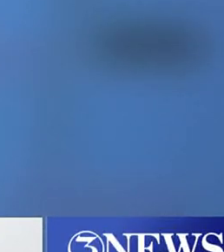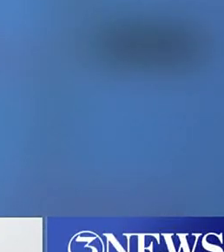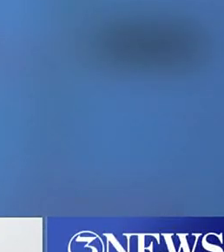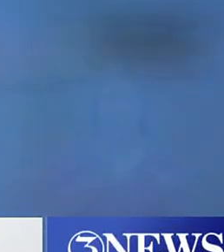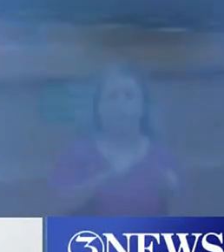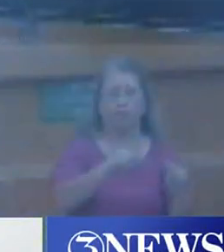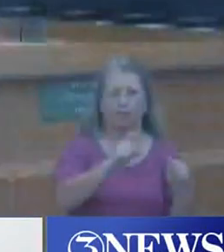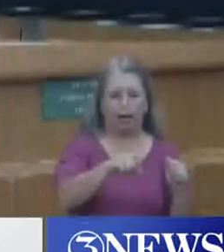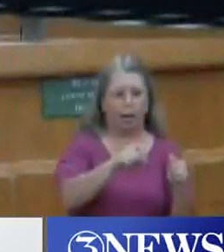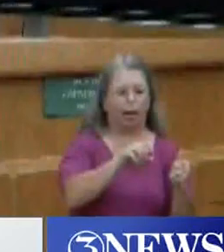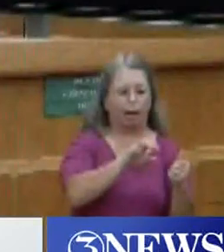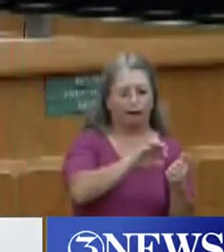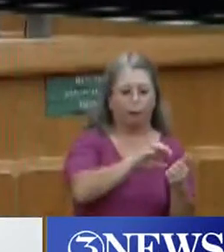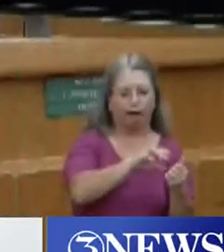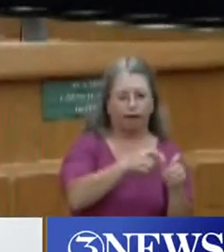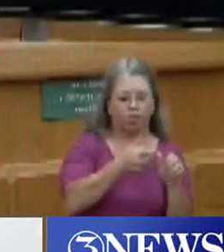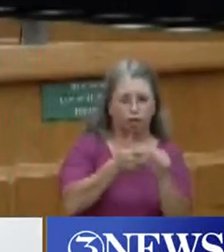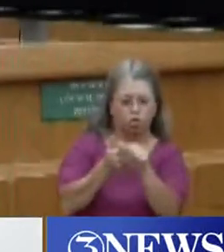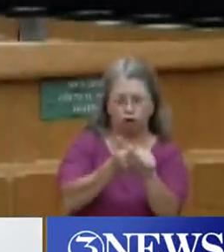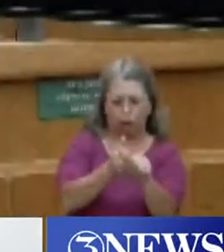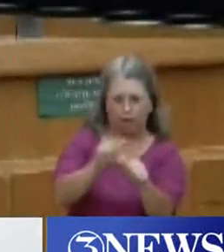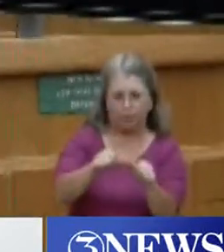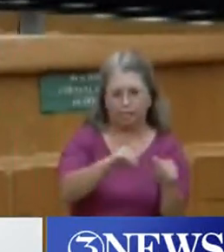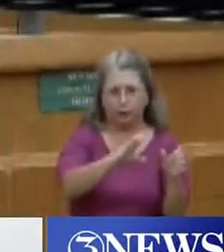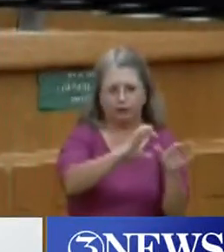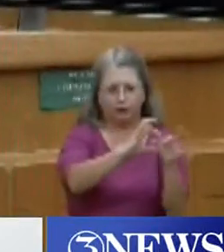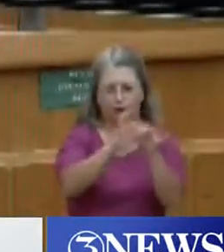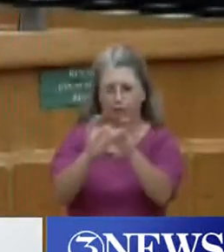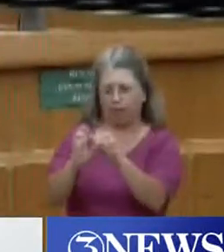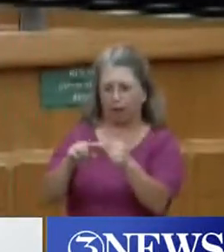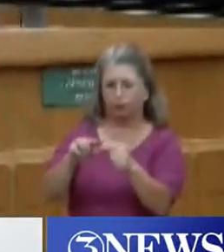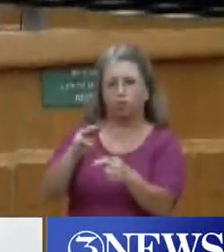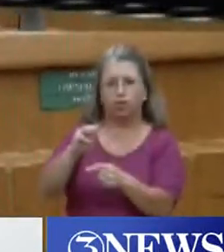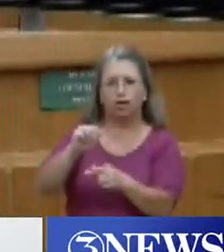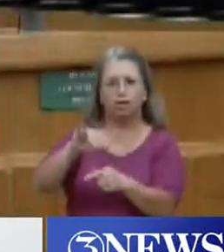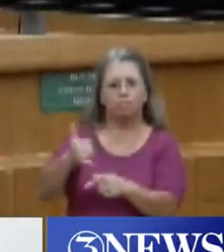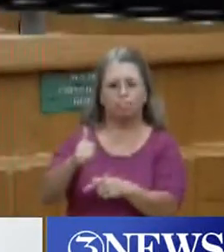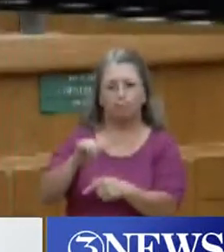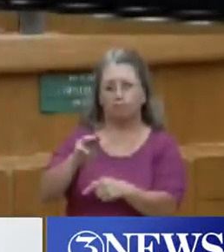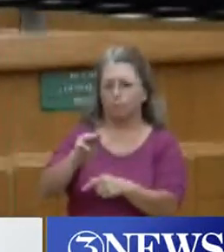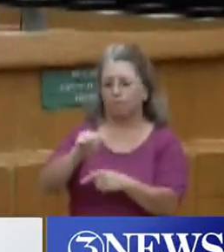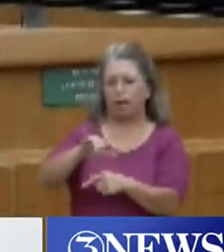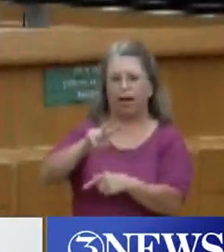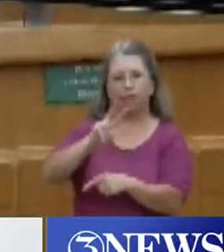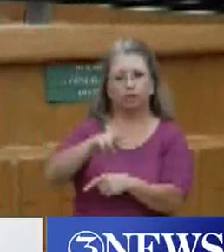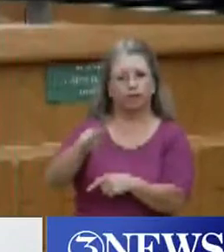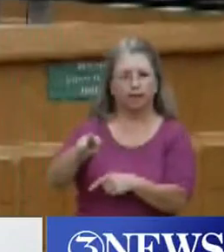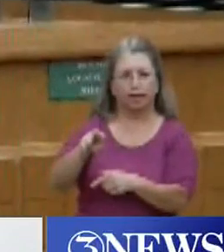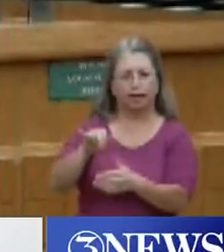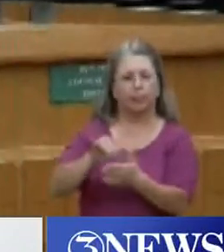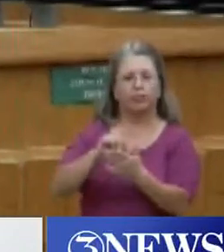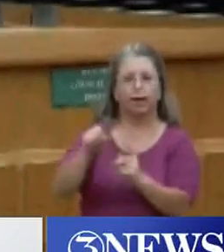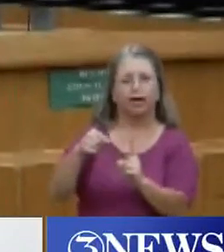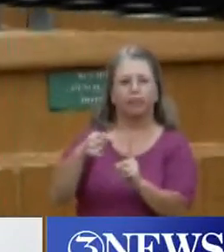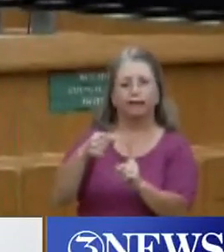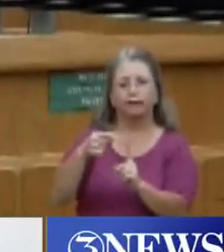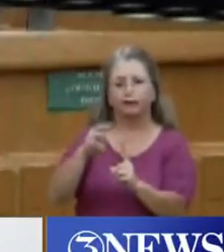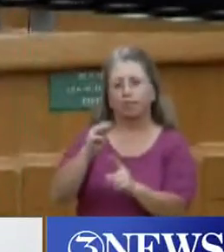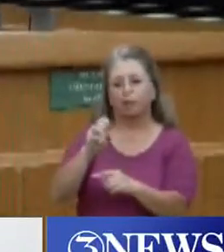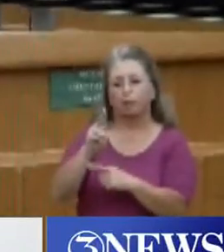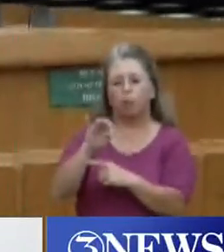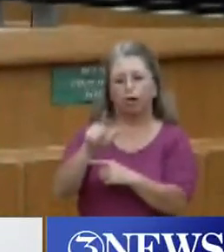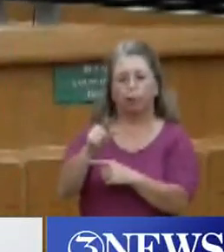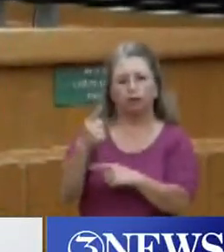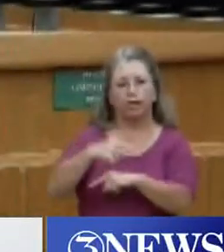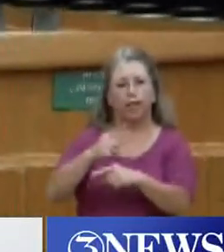Sunday. We can trace this back down to the beginning at May 22nd at about Open Texas Phase 2 or Memorial Day weekend.